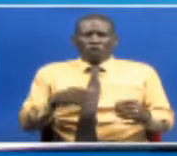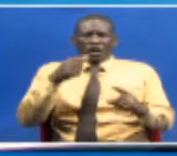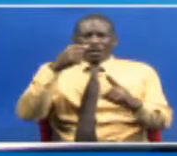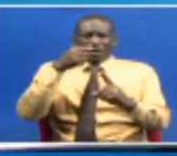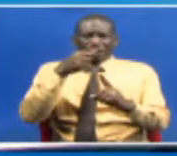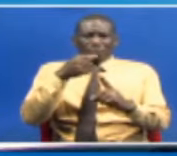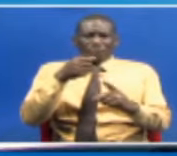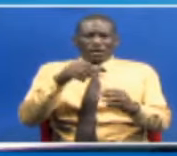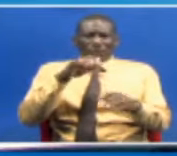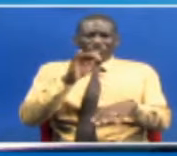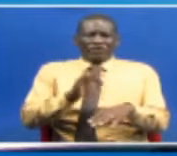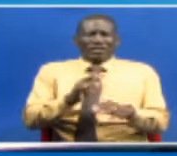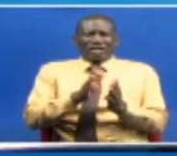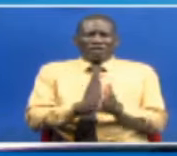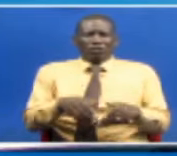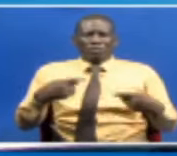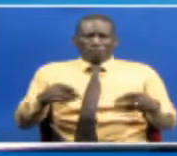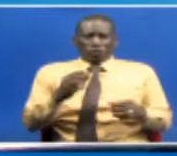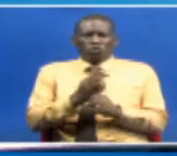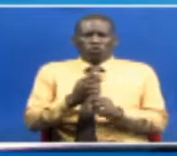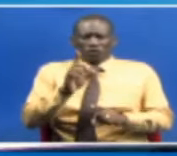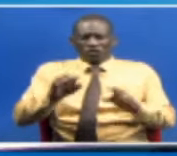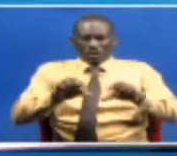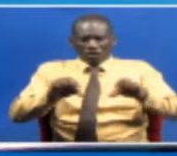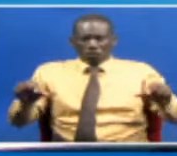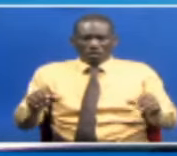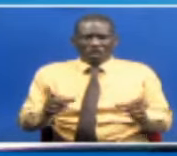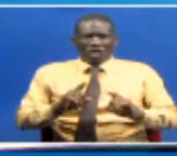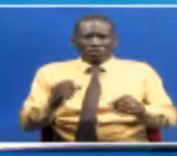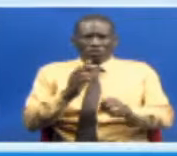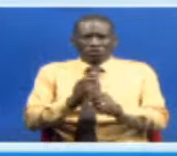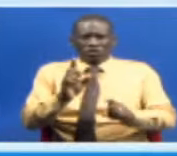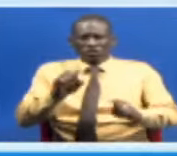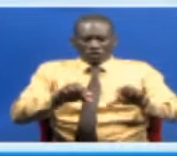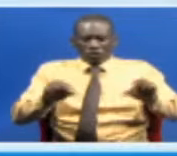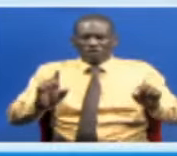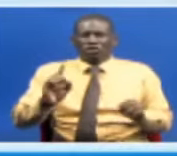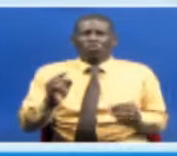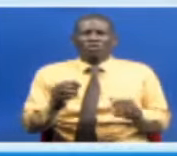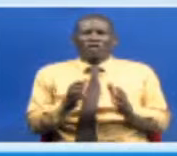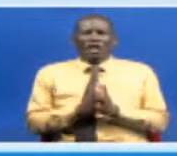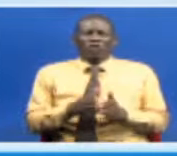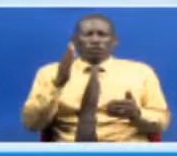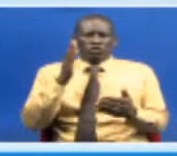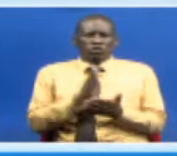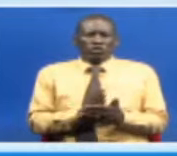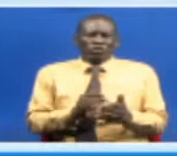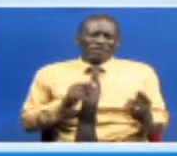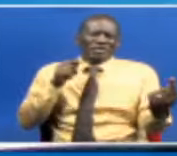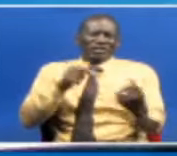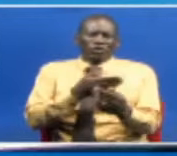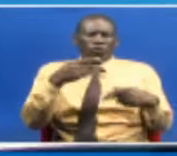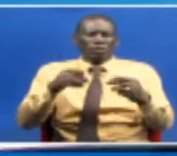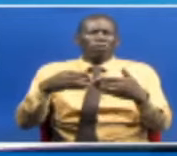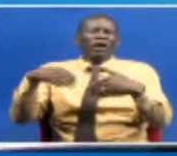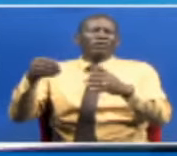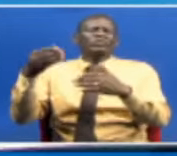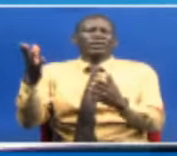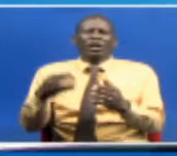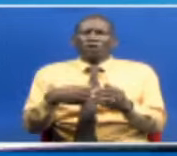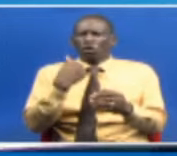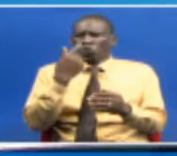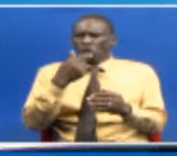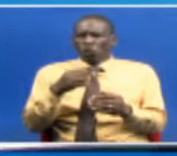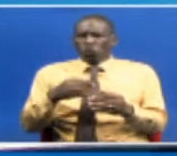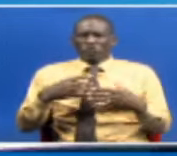really use, I don't think you use firewood. And therefore, we are really targeting those guys out there whose